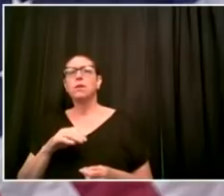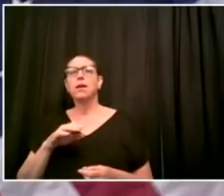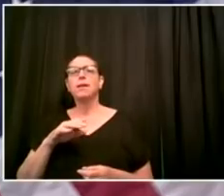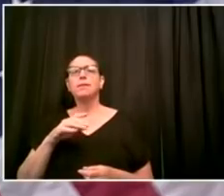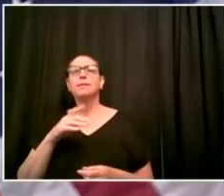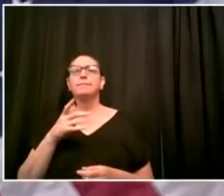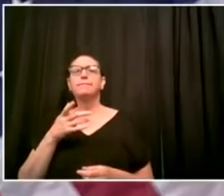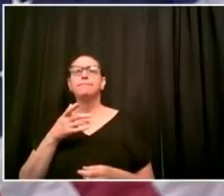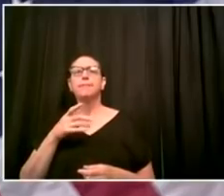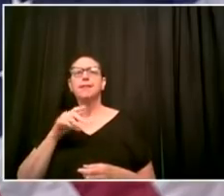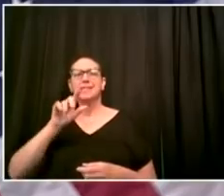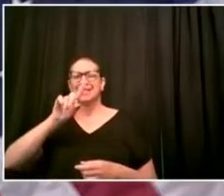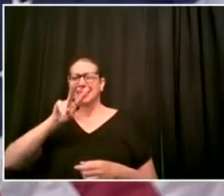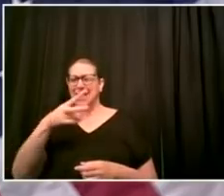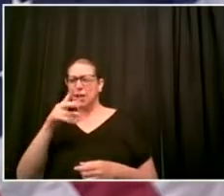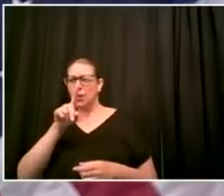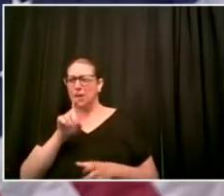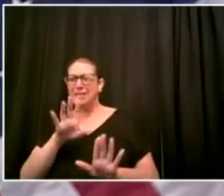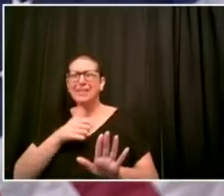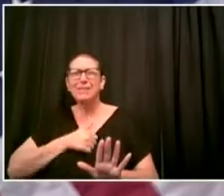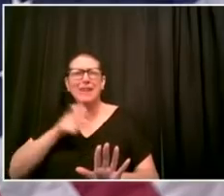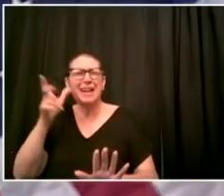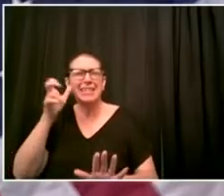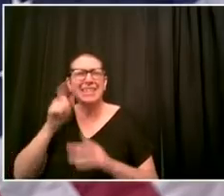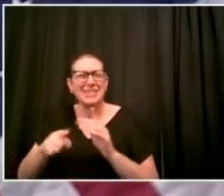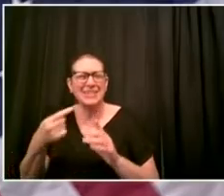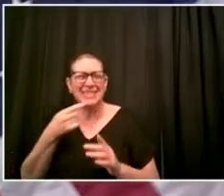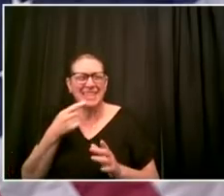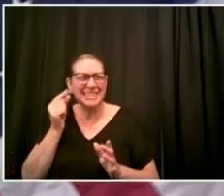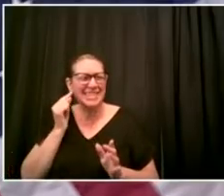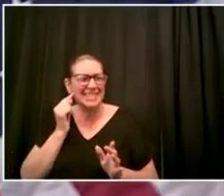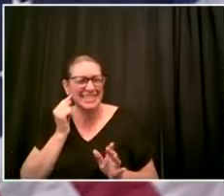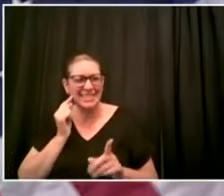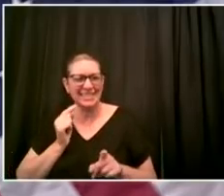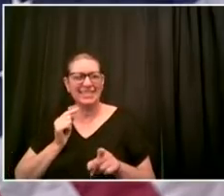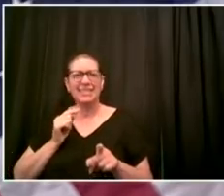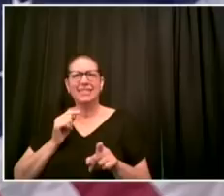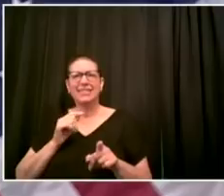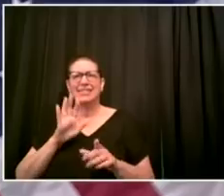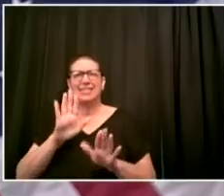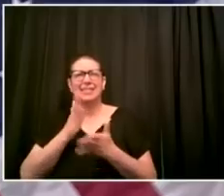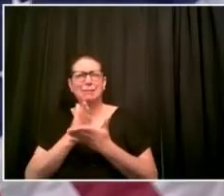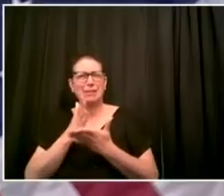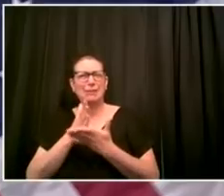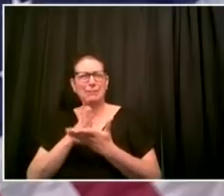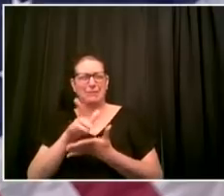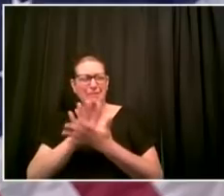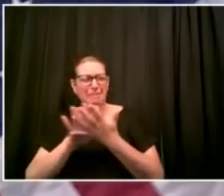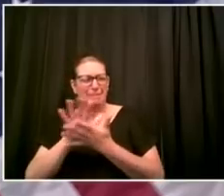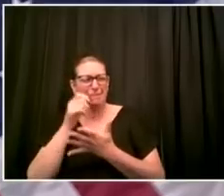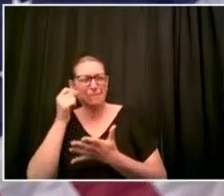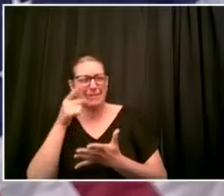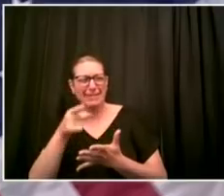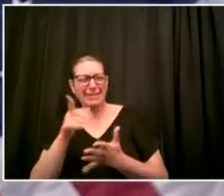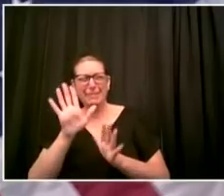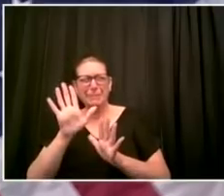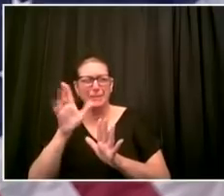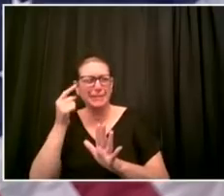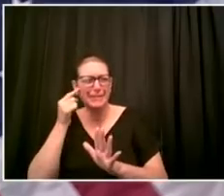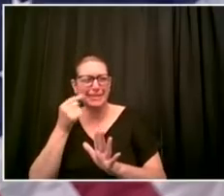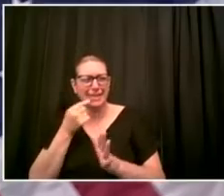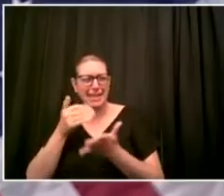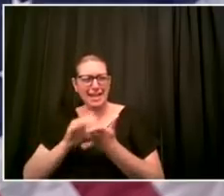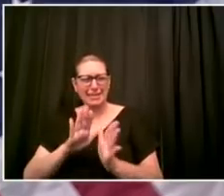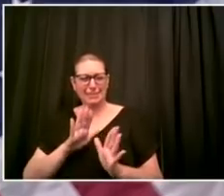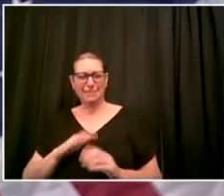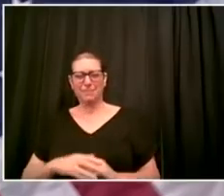the coronavirus response and made Shant, I couldn't. delay. Hold on one sec. Just roll back. I couldn't hear focus on what. Say that again. On